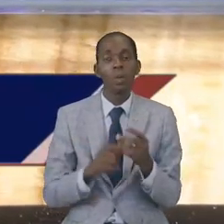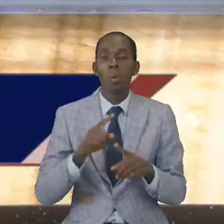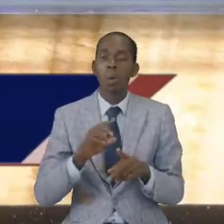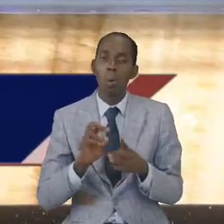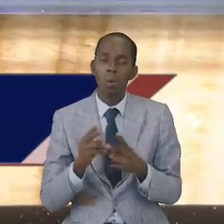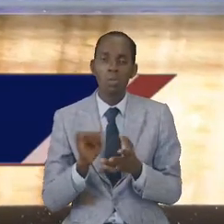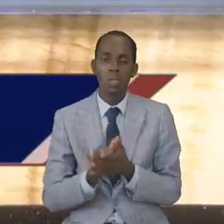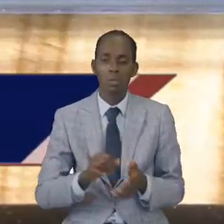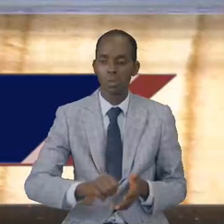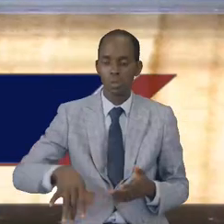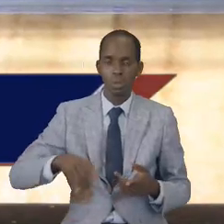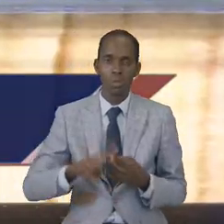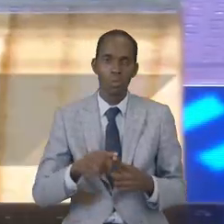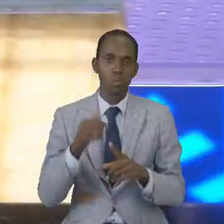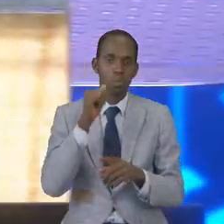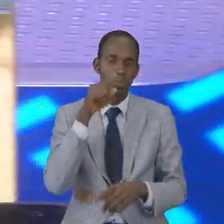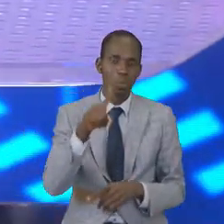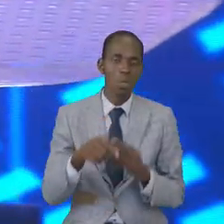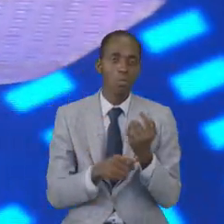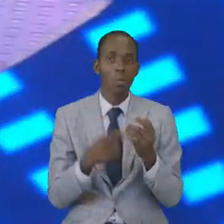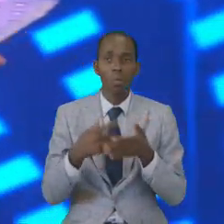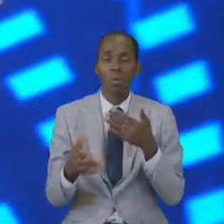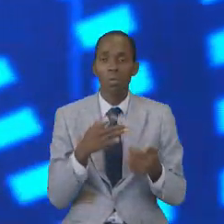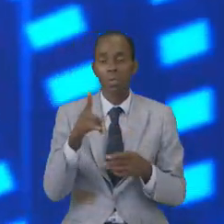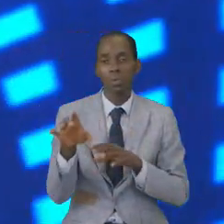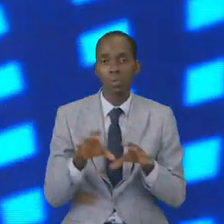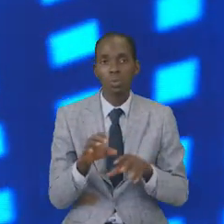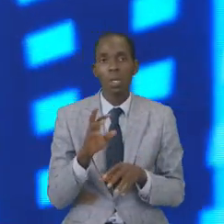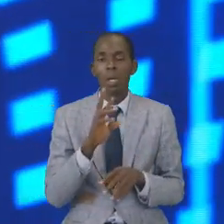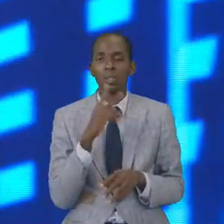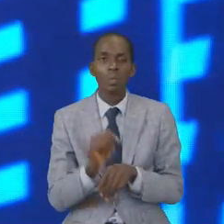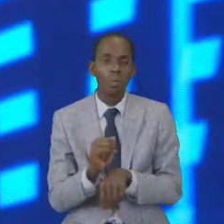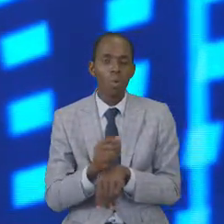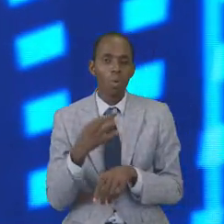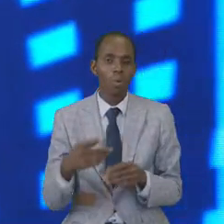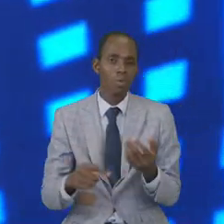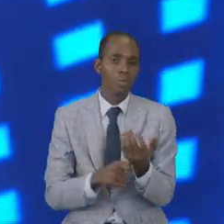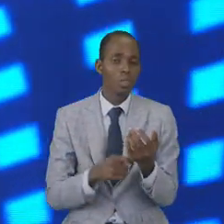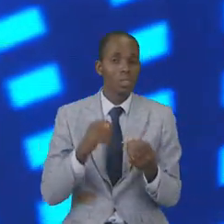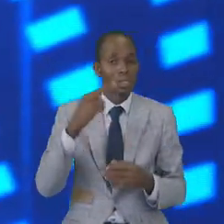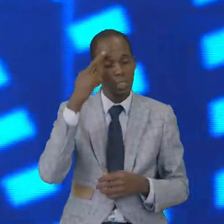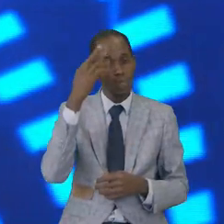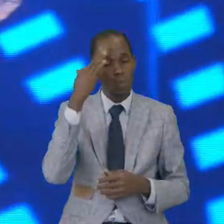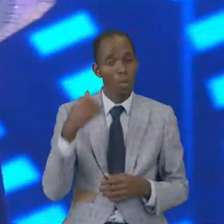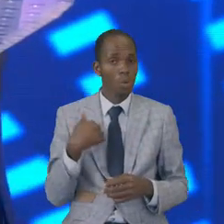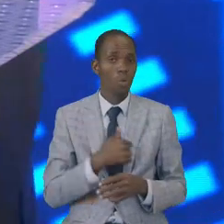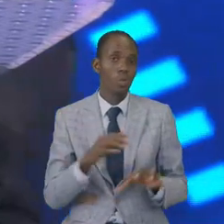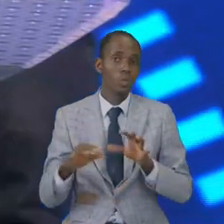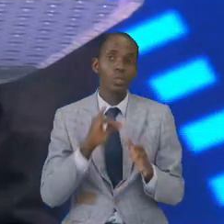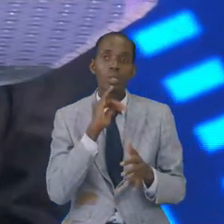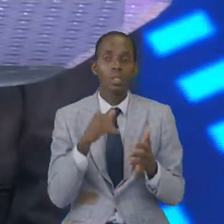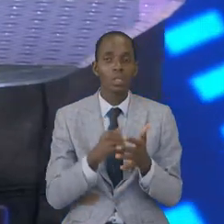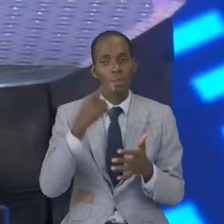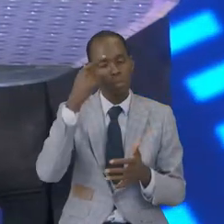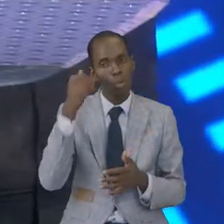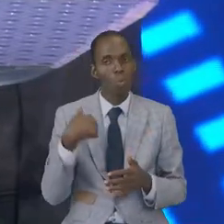her flesh. Whatever we do of the works of the flesh, the reason we do it is because we want to